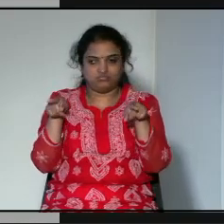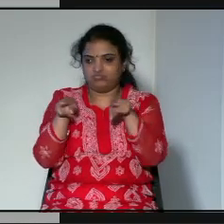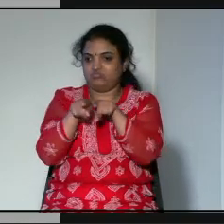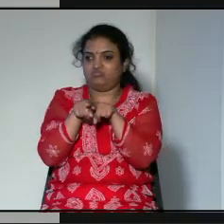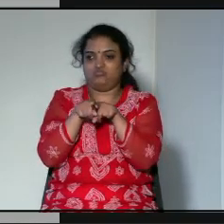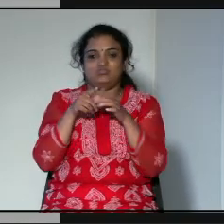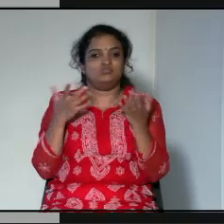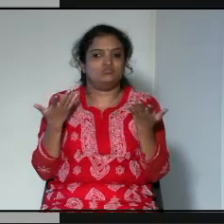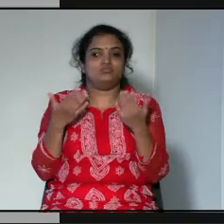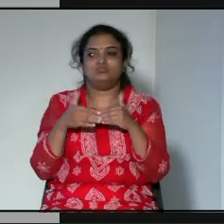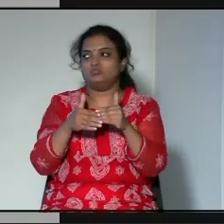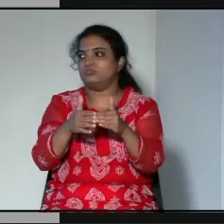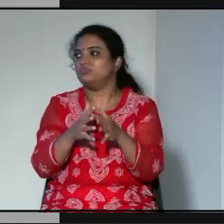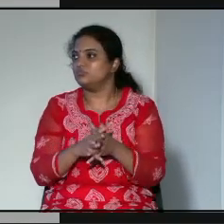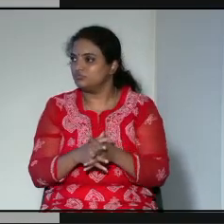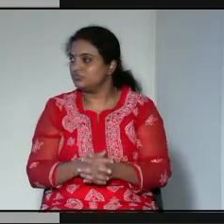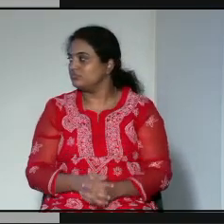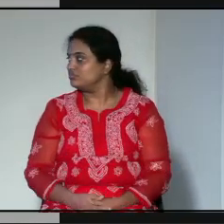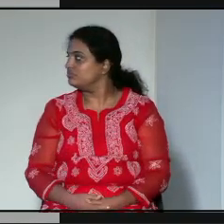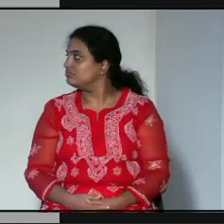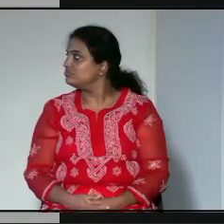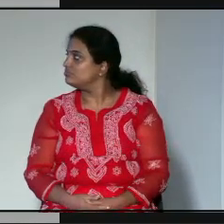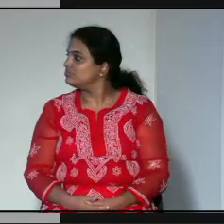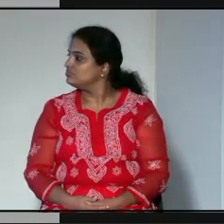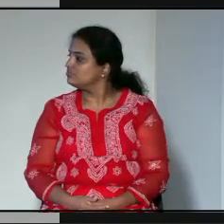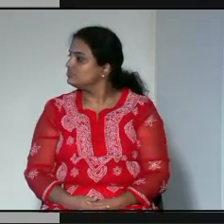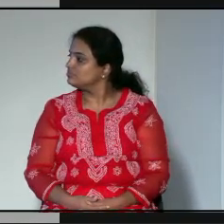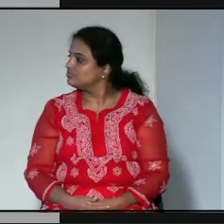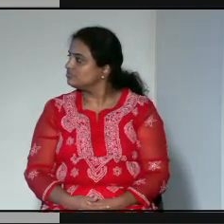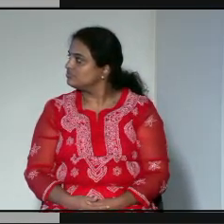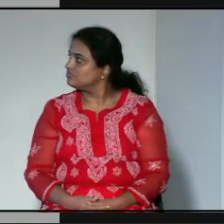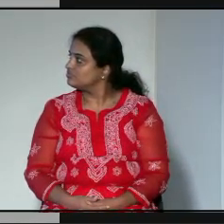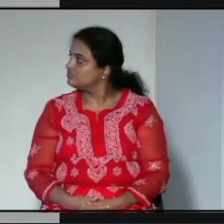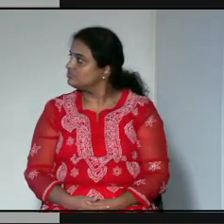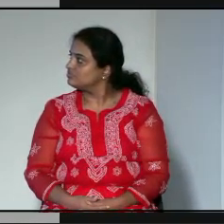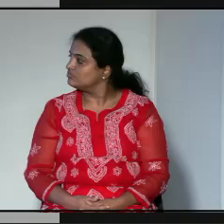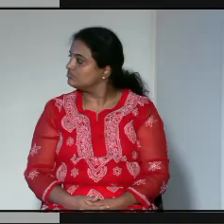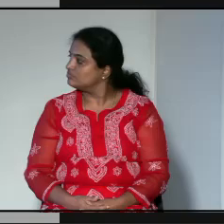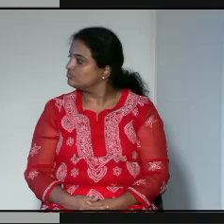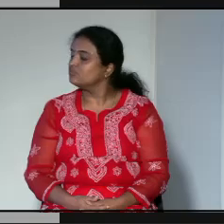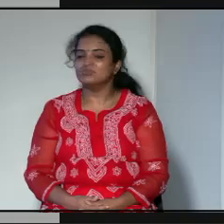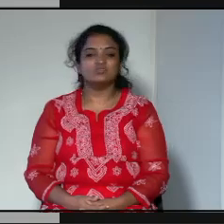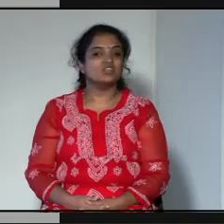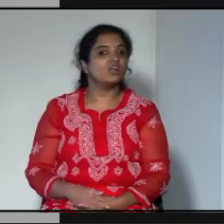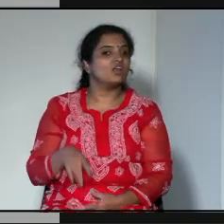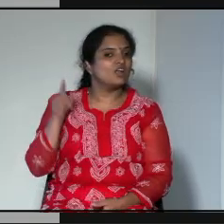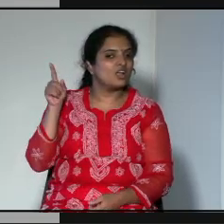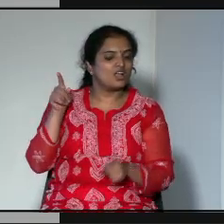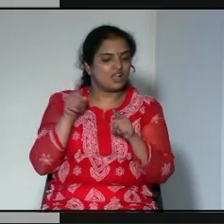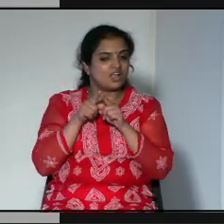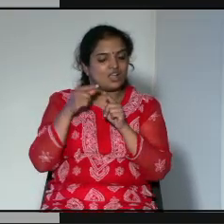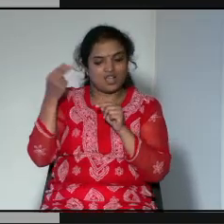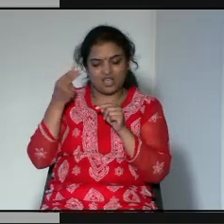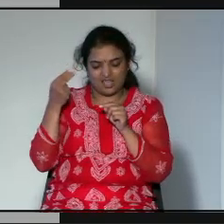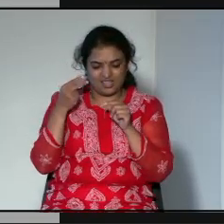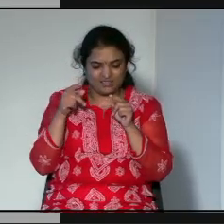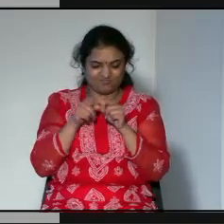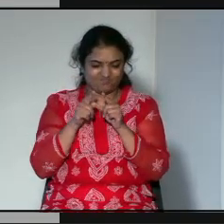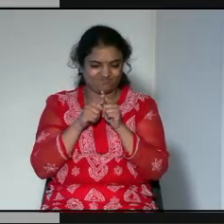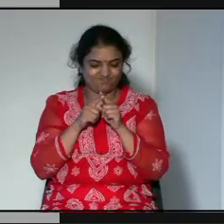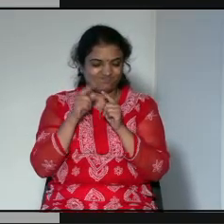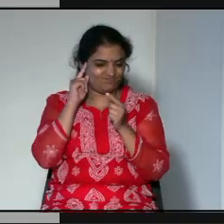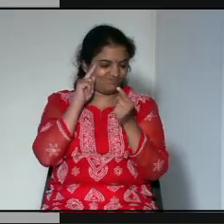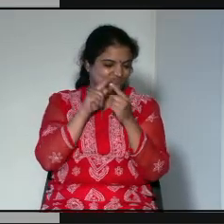idea, since one of them already exists here. The artist's equation with matters of money and market